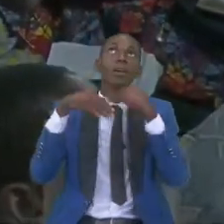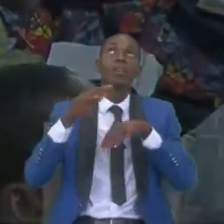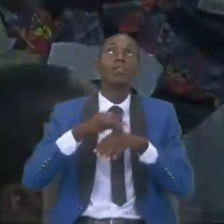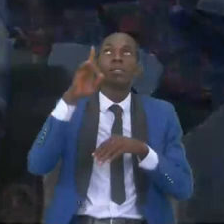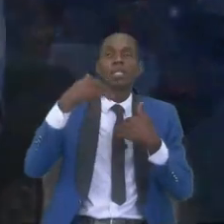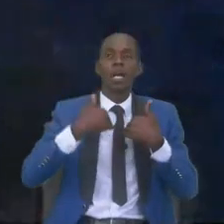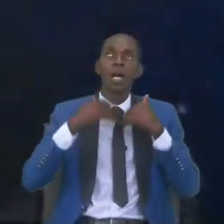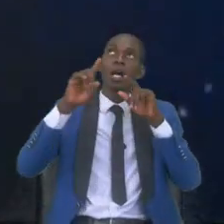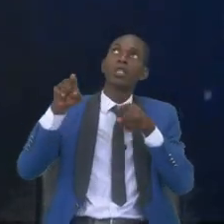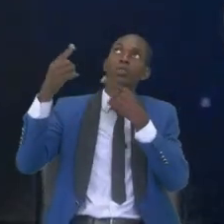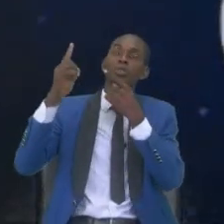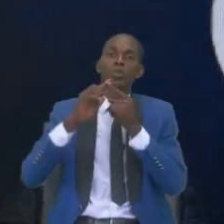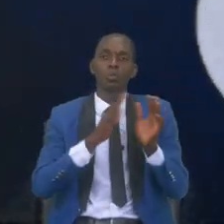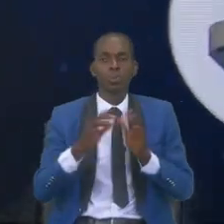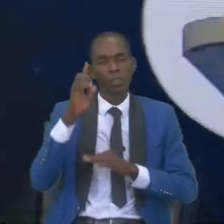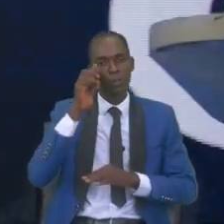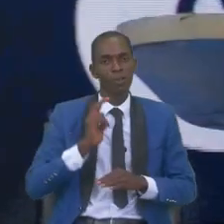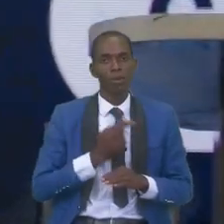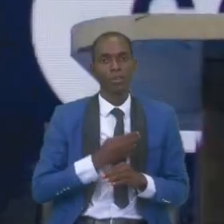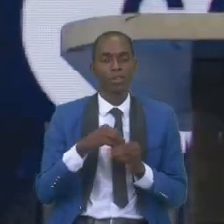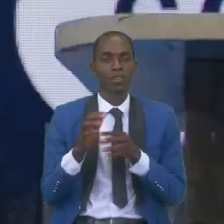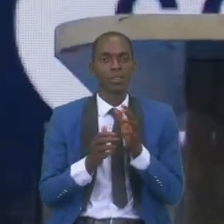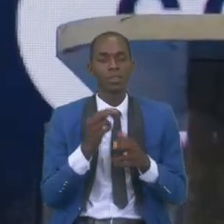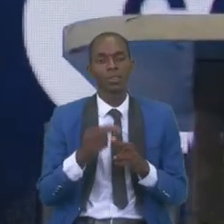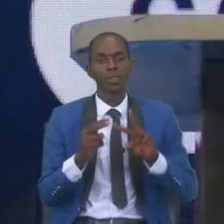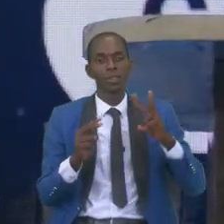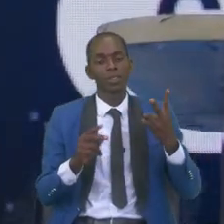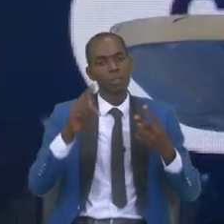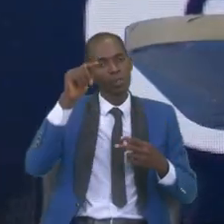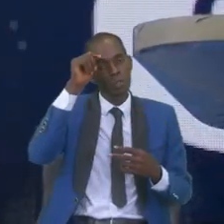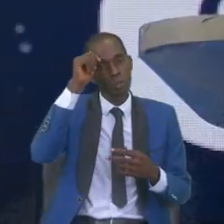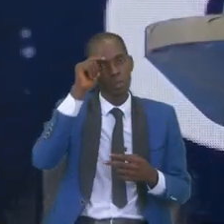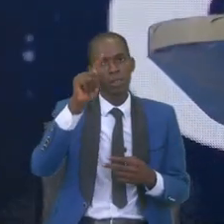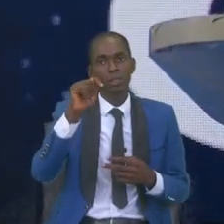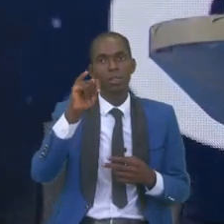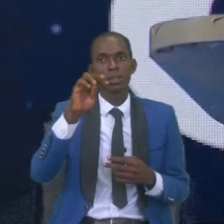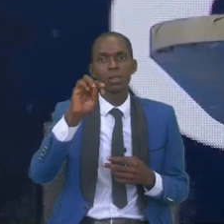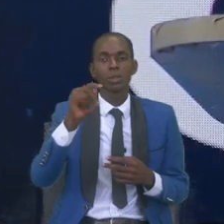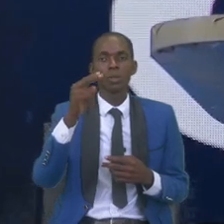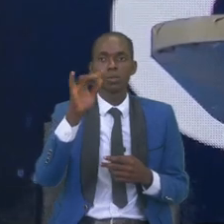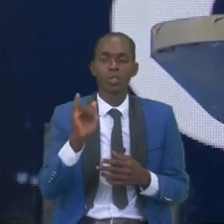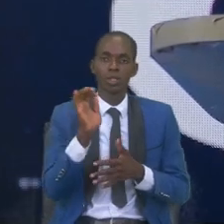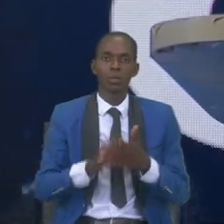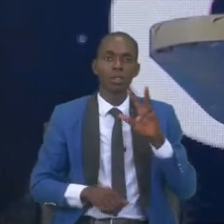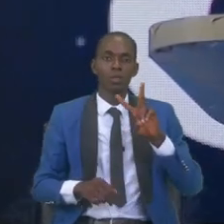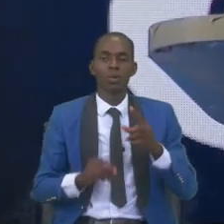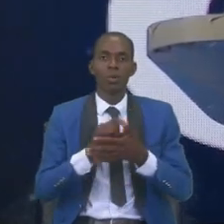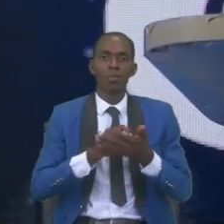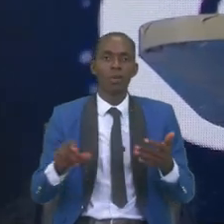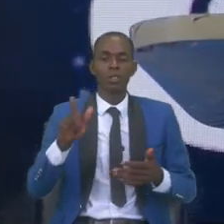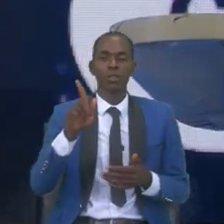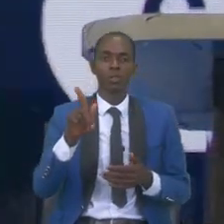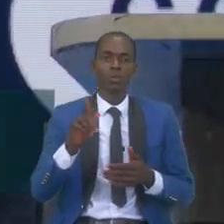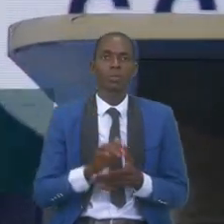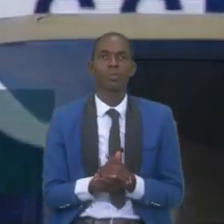us. In 2 Timothy chapter 2, reading from verse 21. 2 Timothy chapter 2, reading from verse